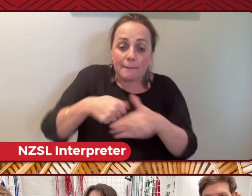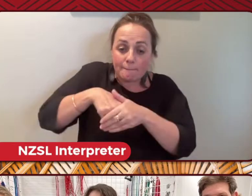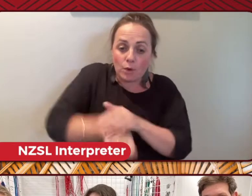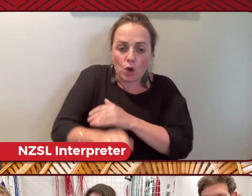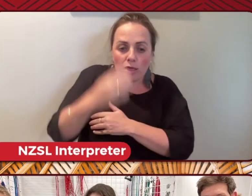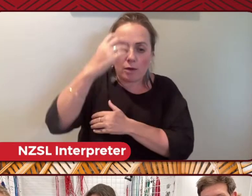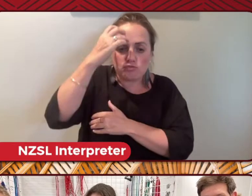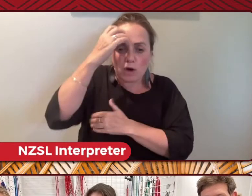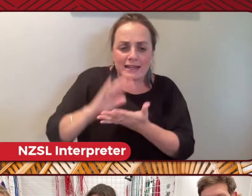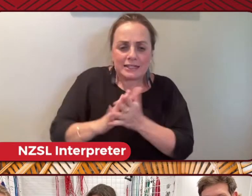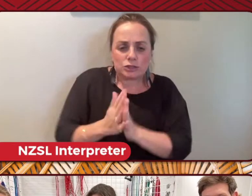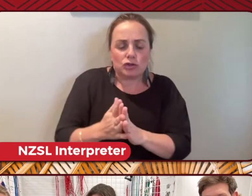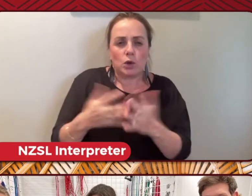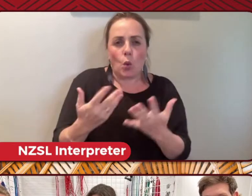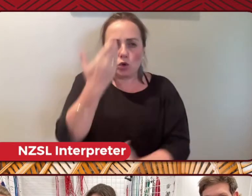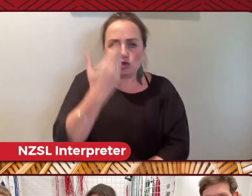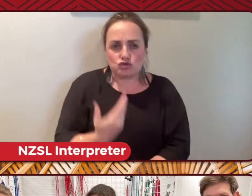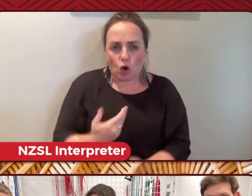at birth,